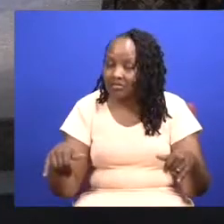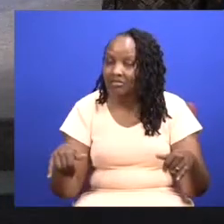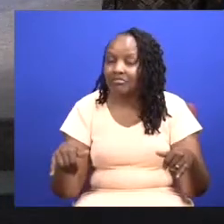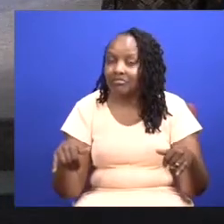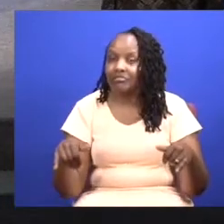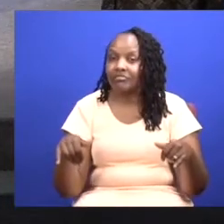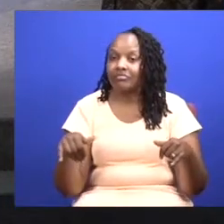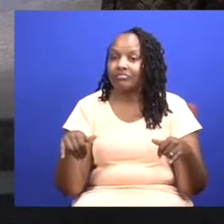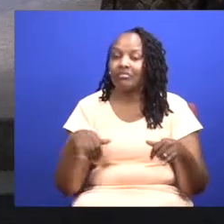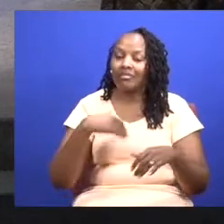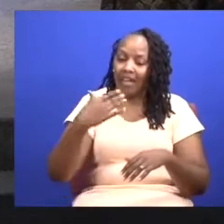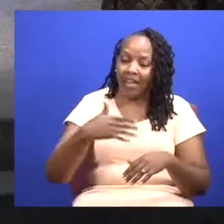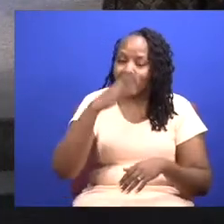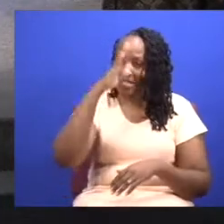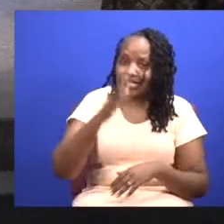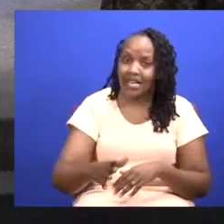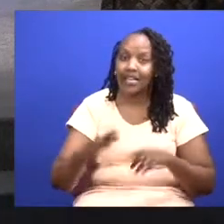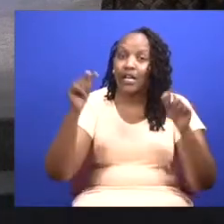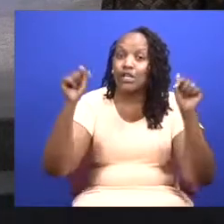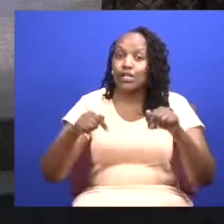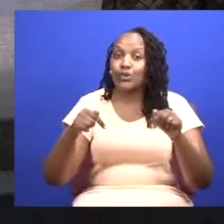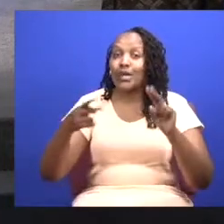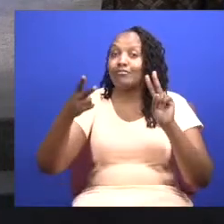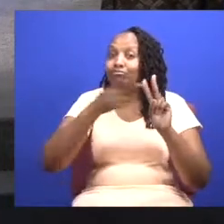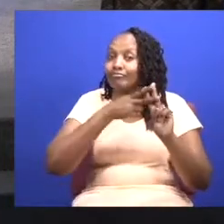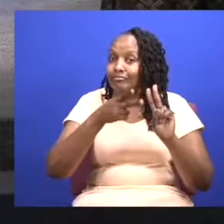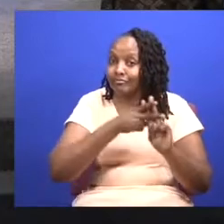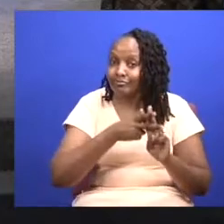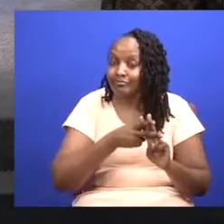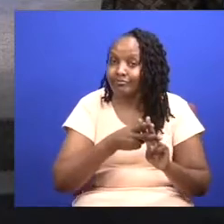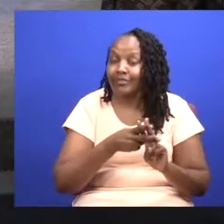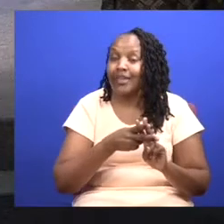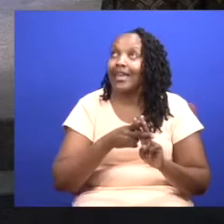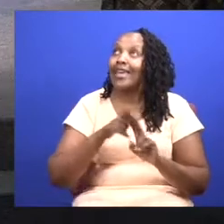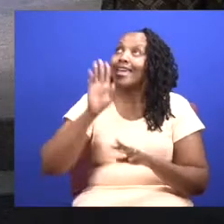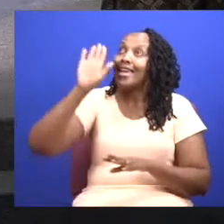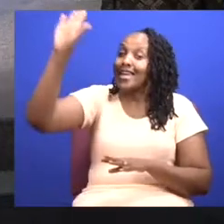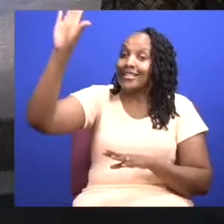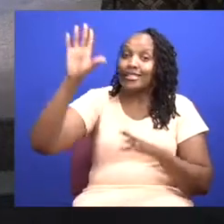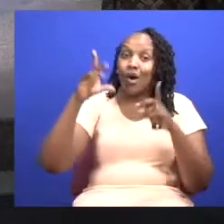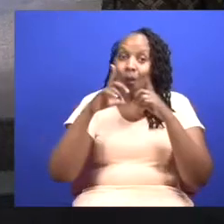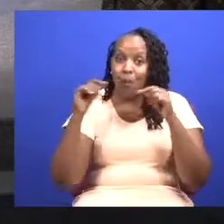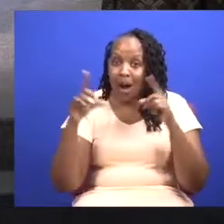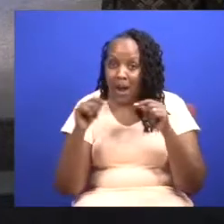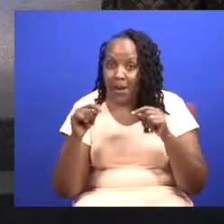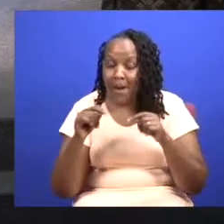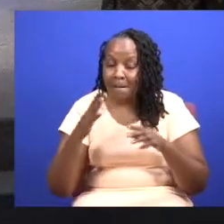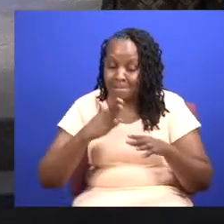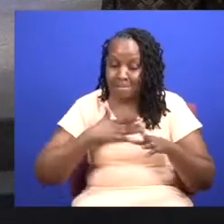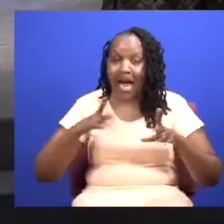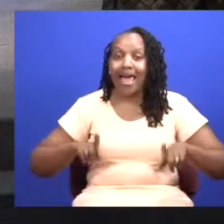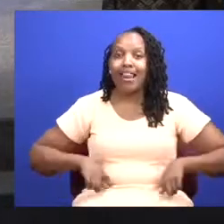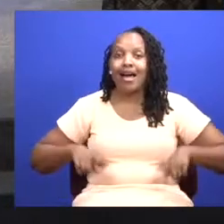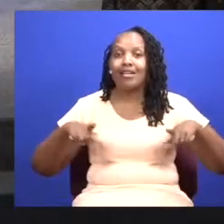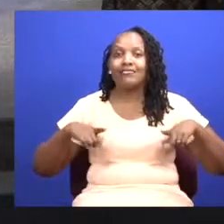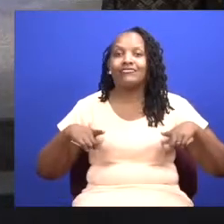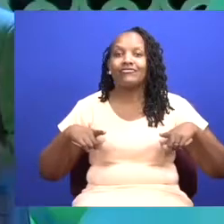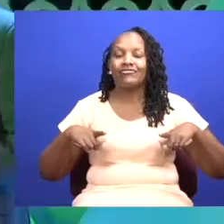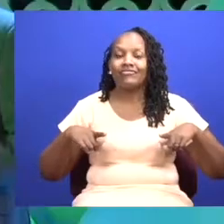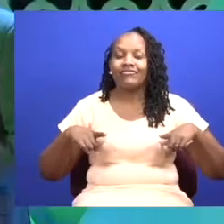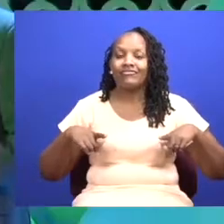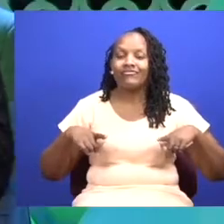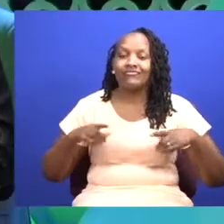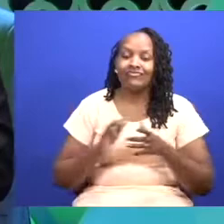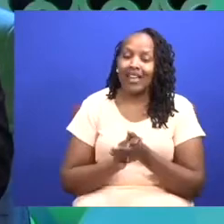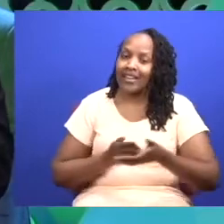every Sunday at the same time. For today, our hashtag is His Word, My Life. I want us to engage online, get